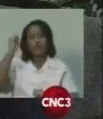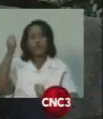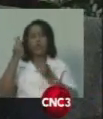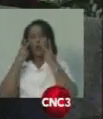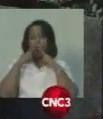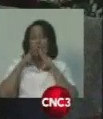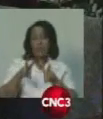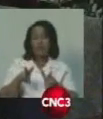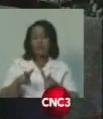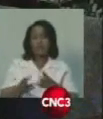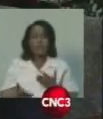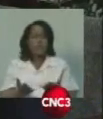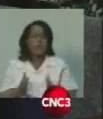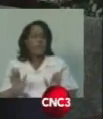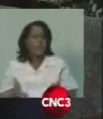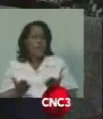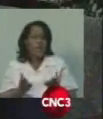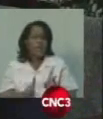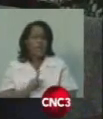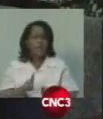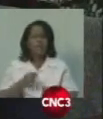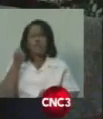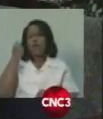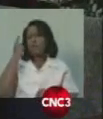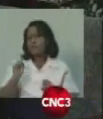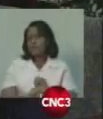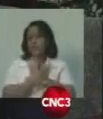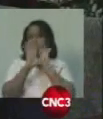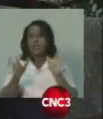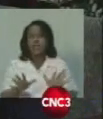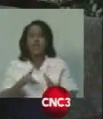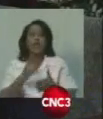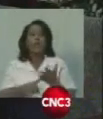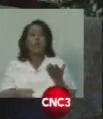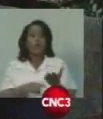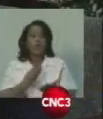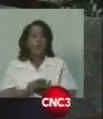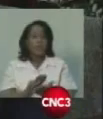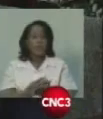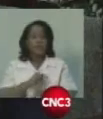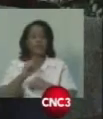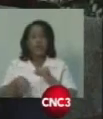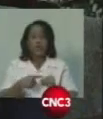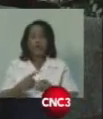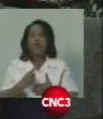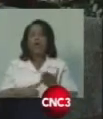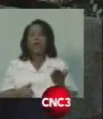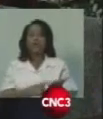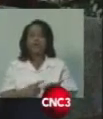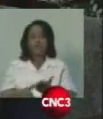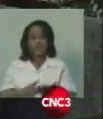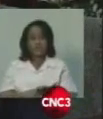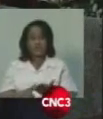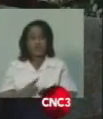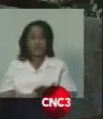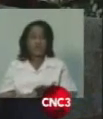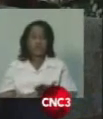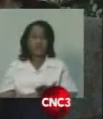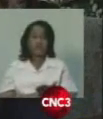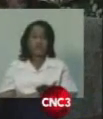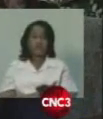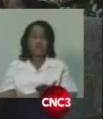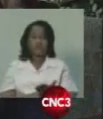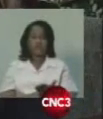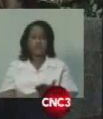better understanding of the budget 2011, and most importantly, to pose questions directly to the Minister of Finance.